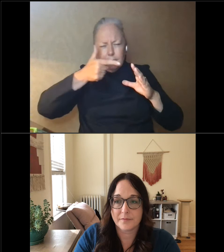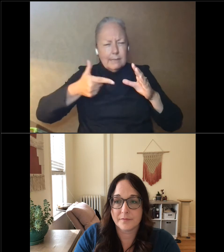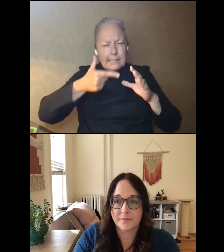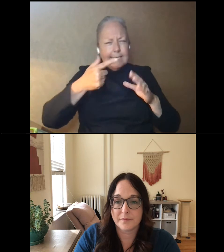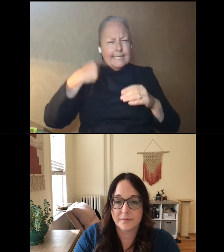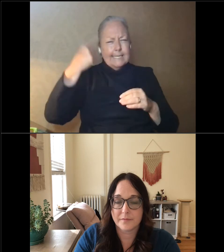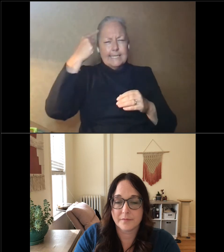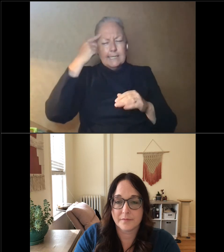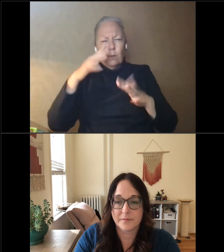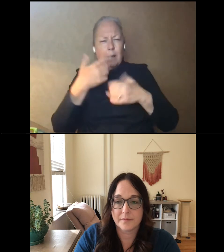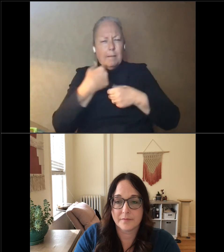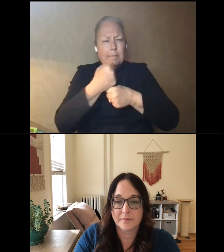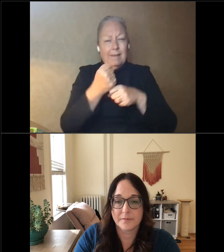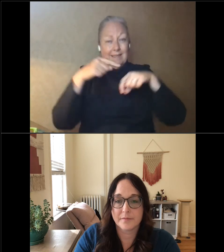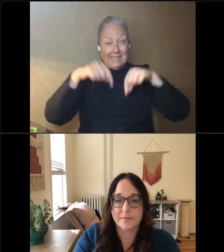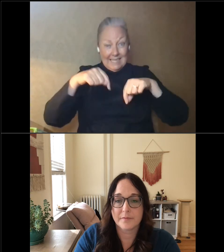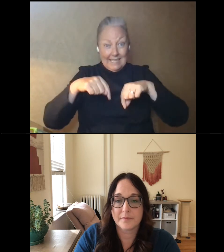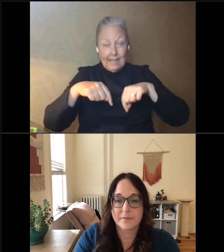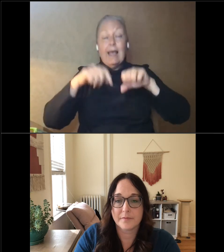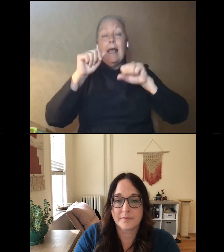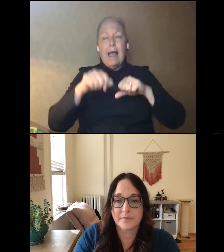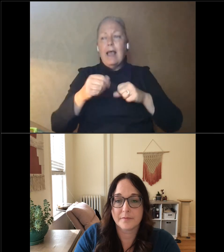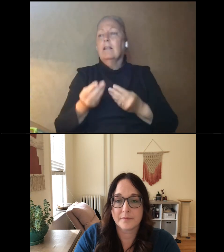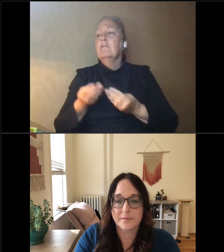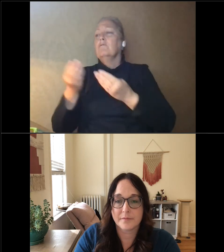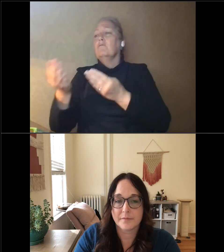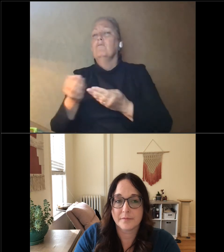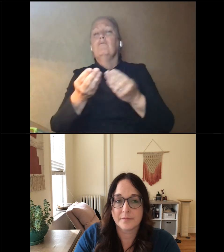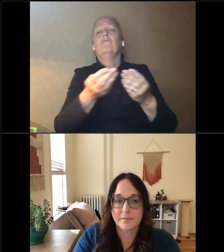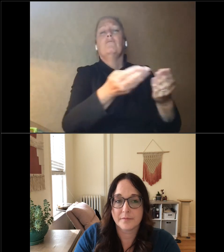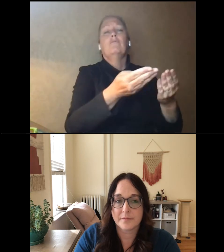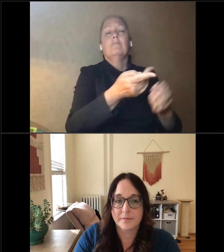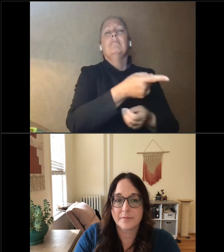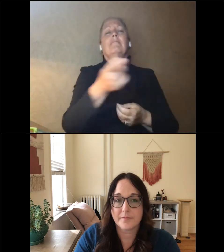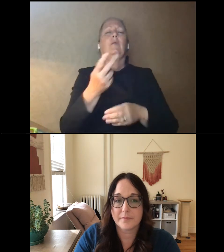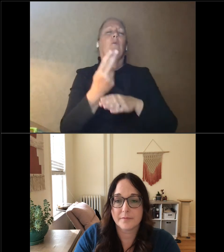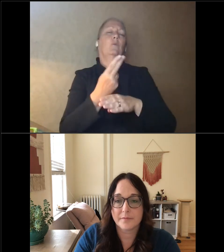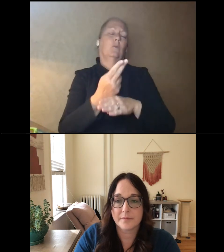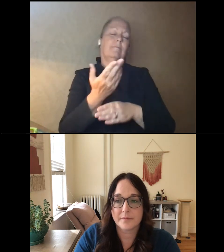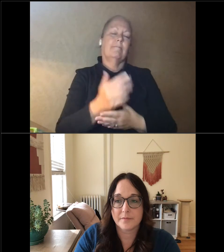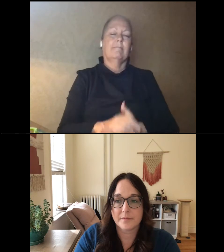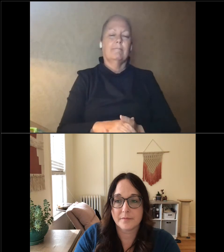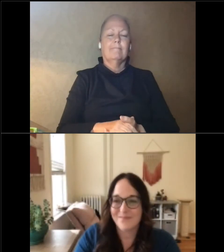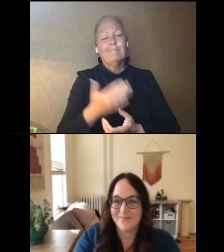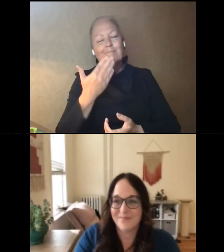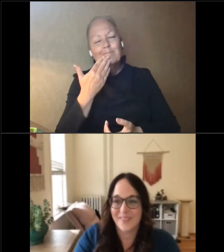locally to have them available and to provide them to our beneficiaries. Thank you very much.